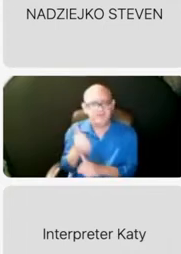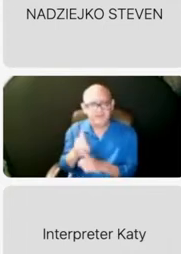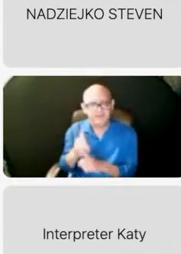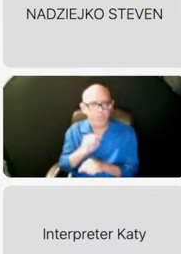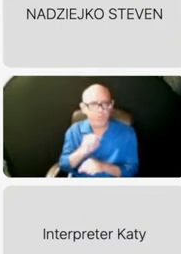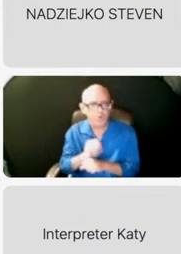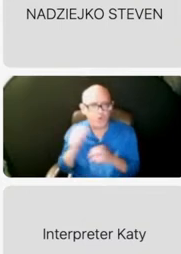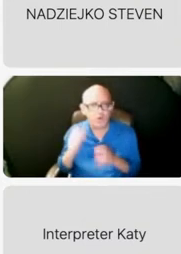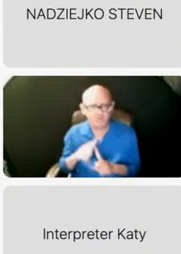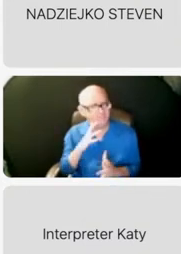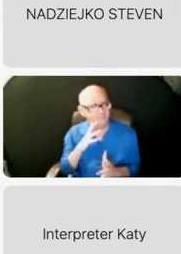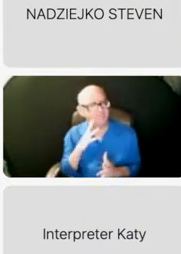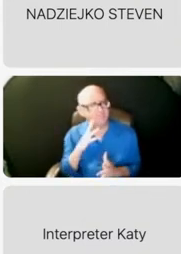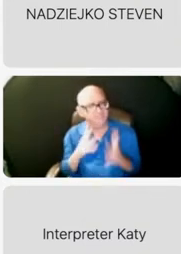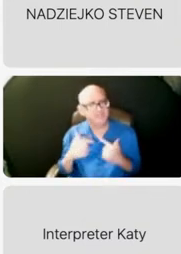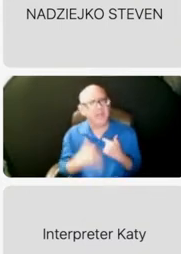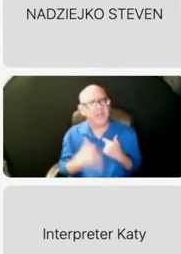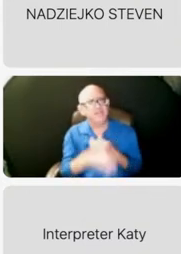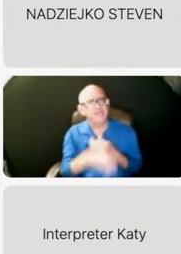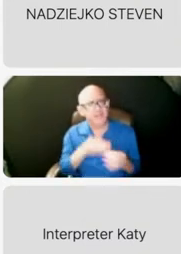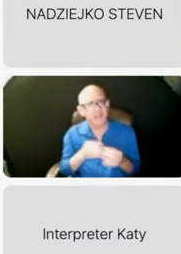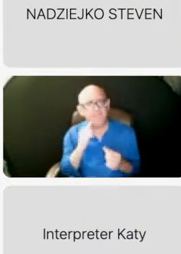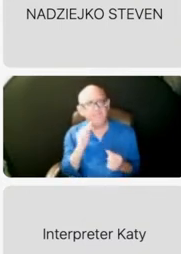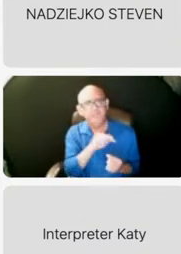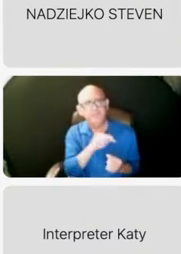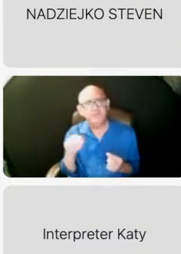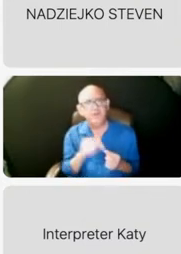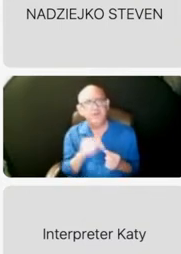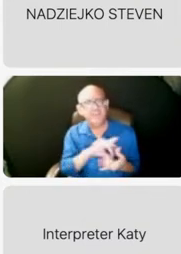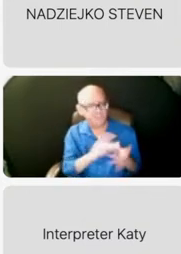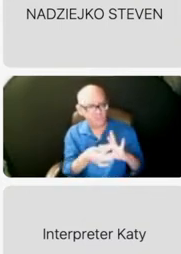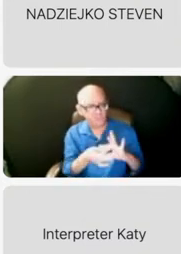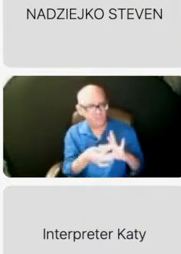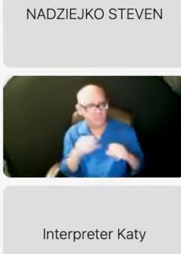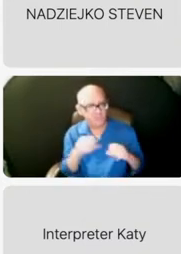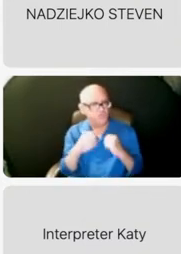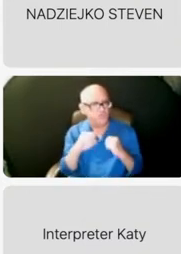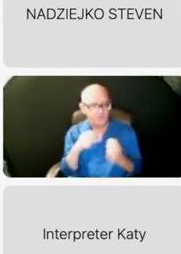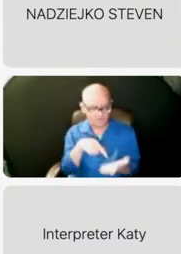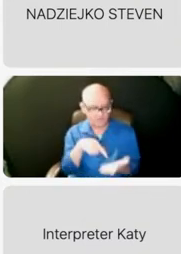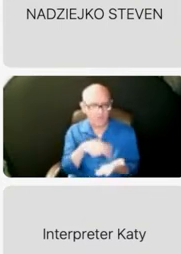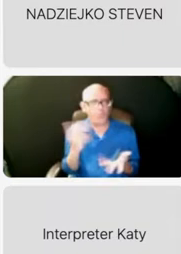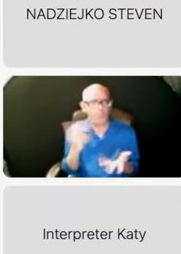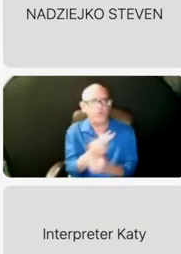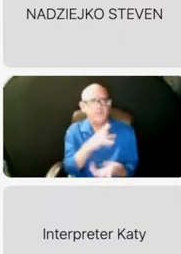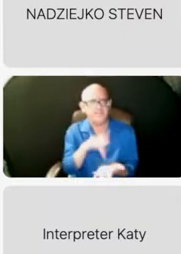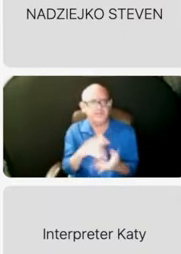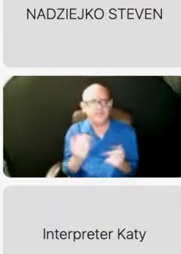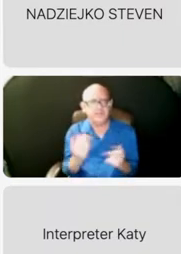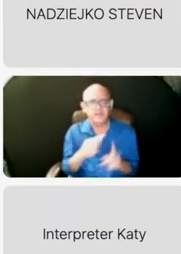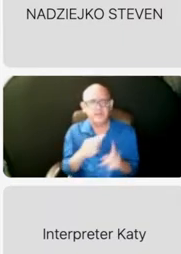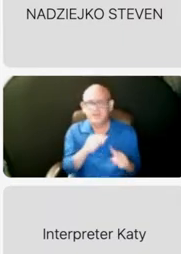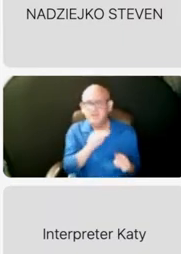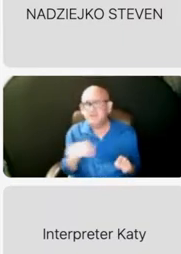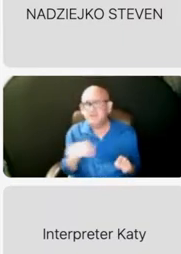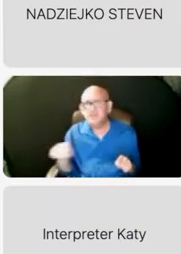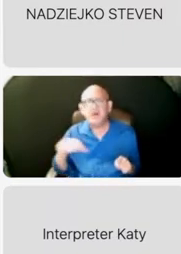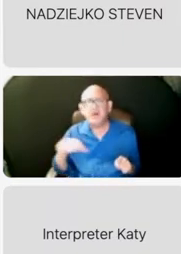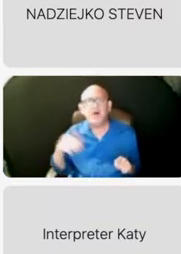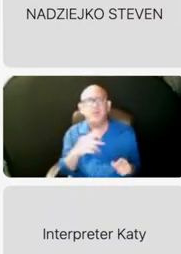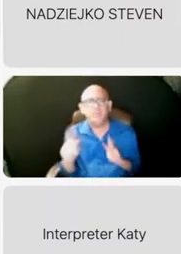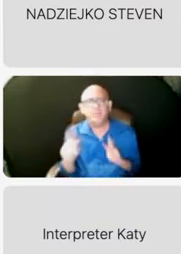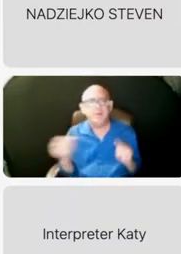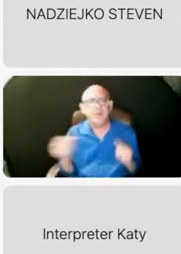this before the change the change is as strong as his weakest length you shouldn't have to have ronald fagan lisa villa and the other man coming here telling what your problems